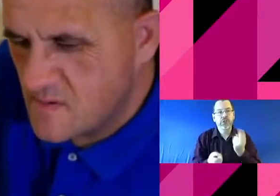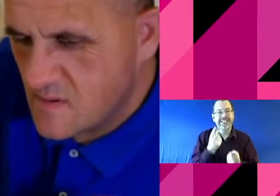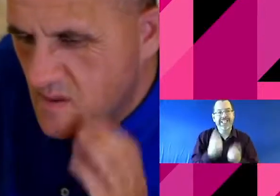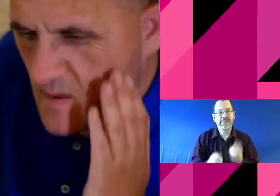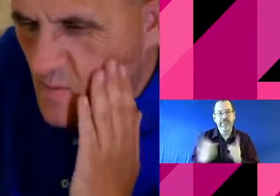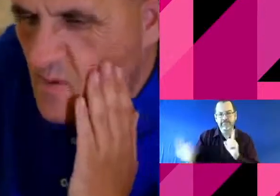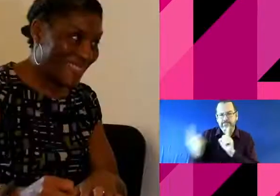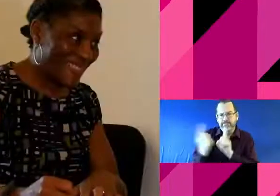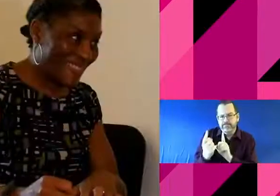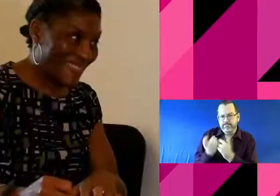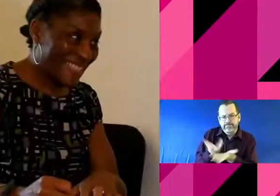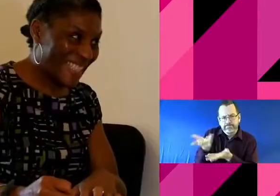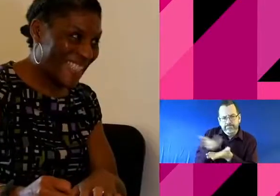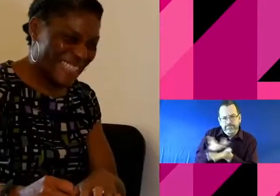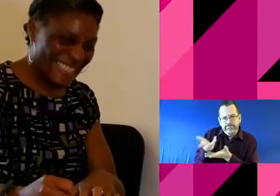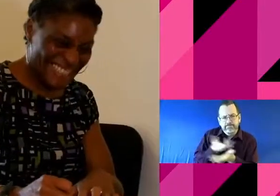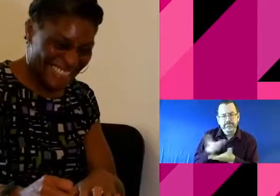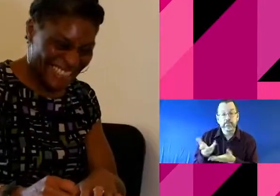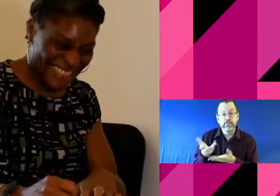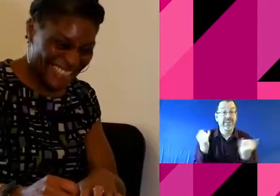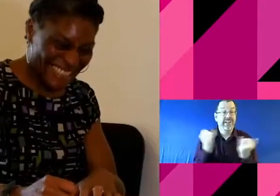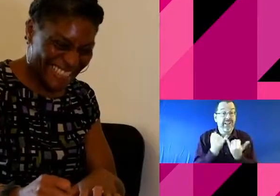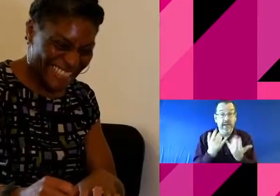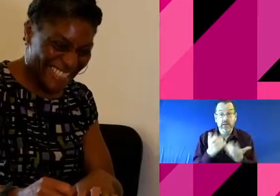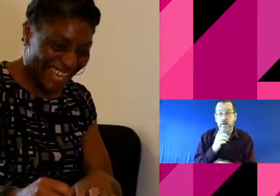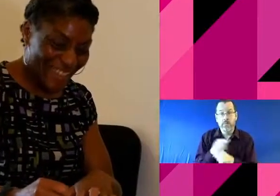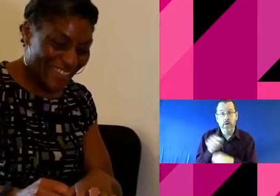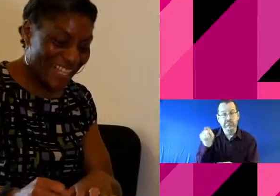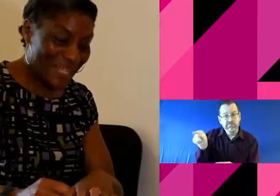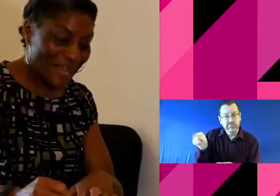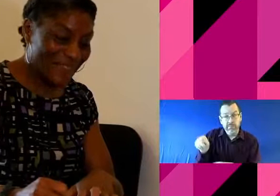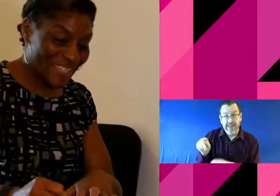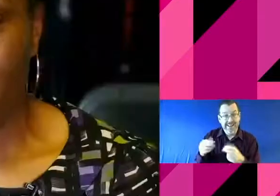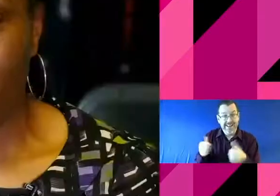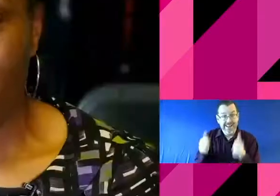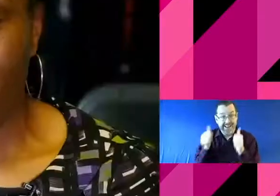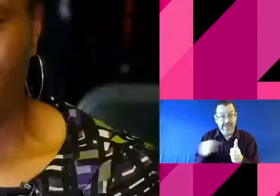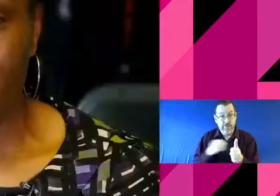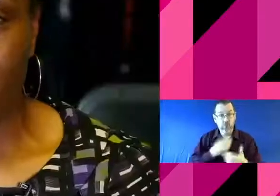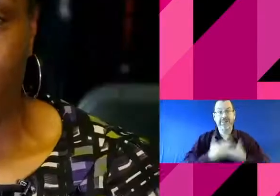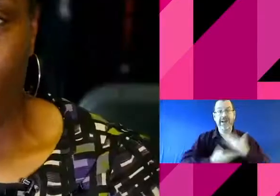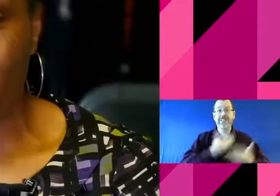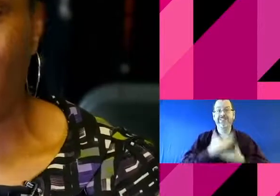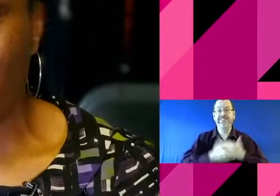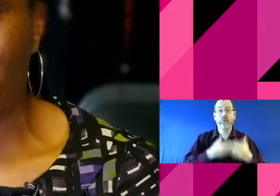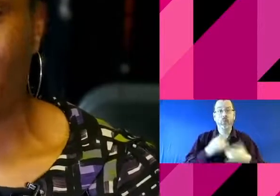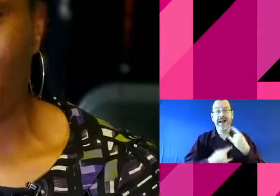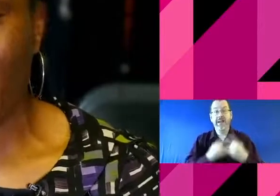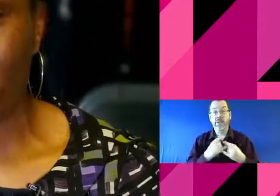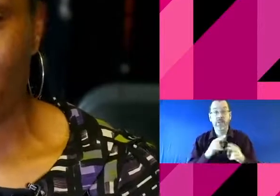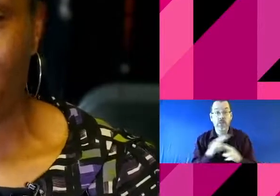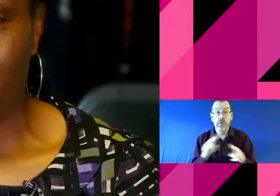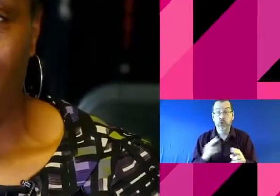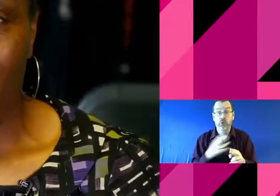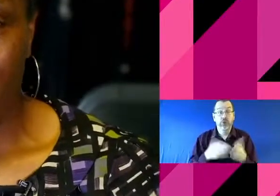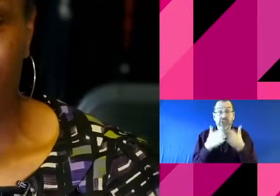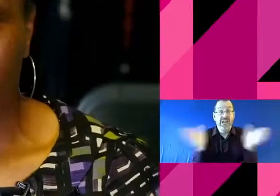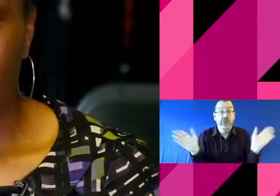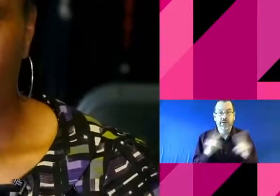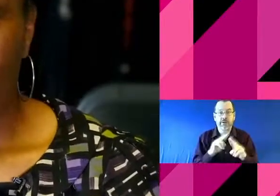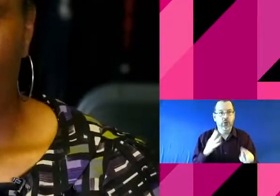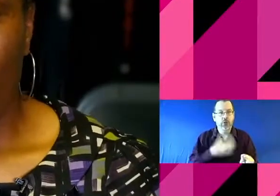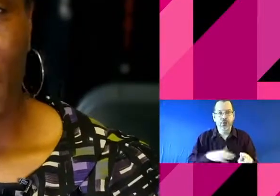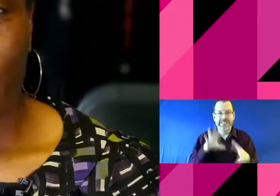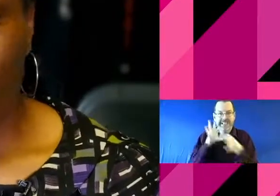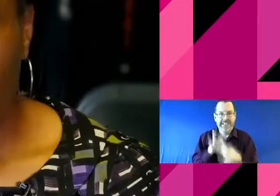So I might look at things like, can they give me a narrative account of something not associated with the offence, but what's their narrative account